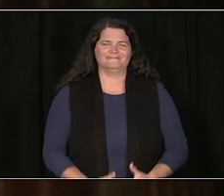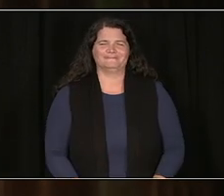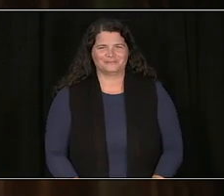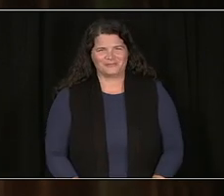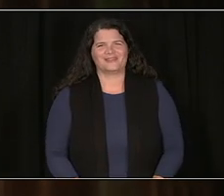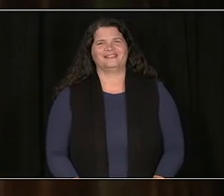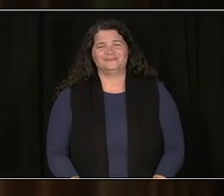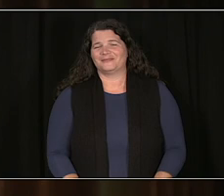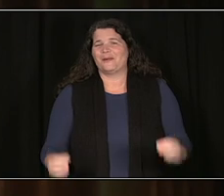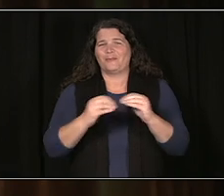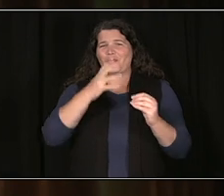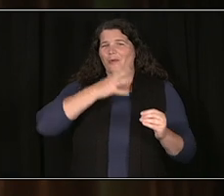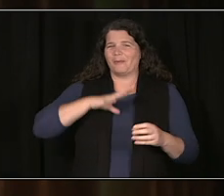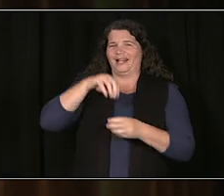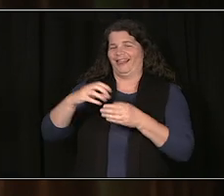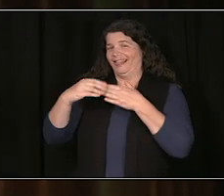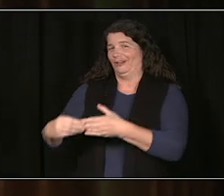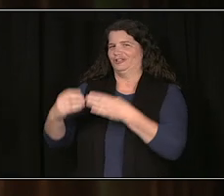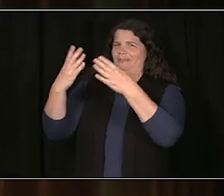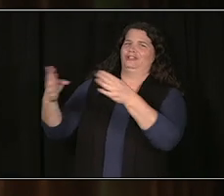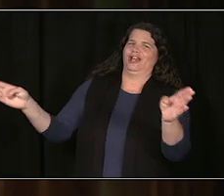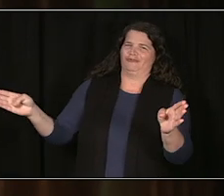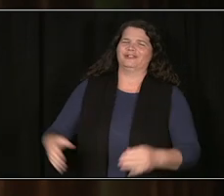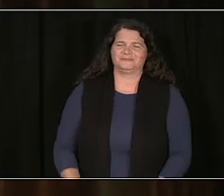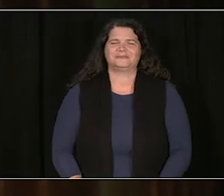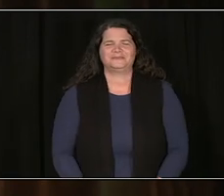Yeah. And more women in leadership in general.